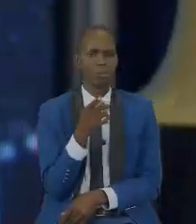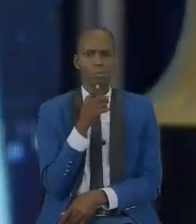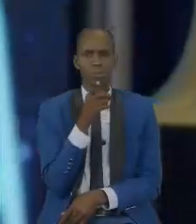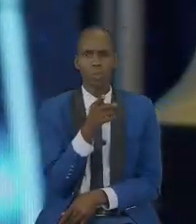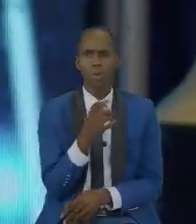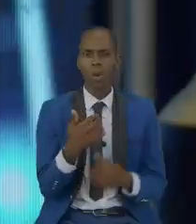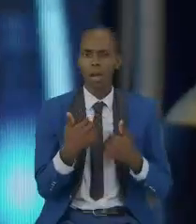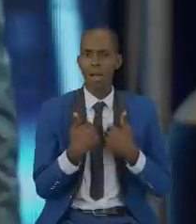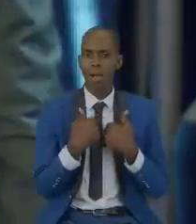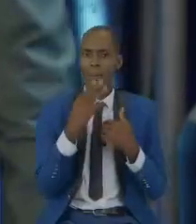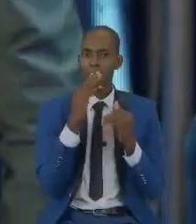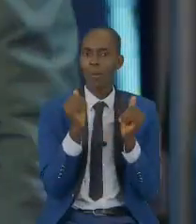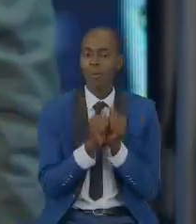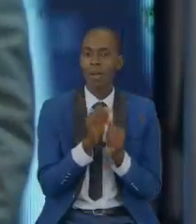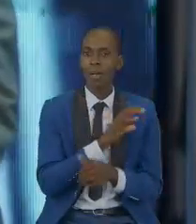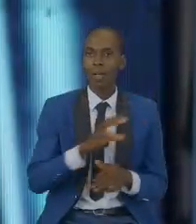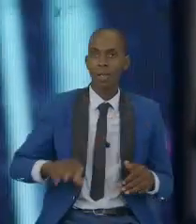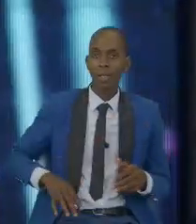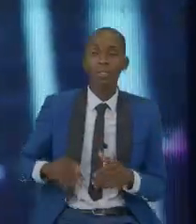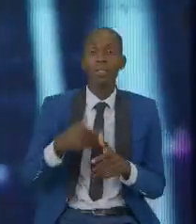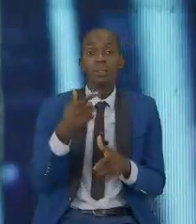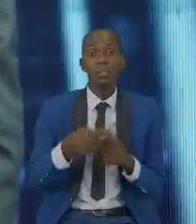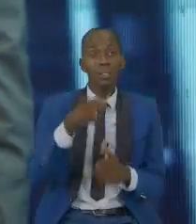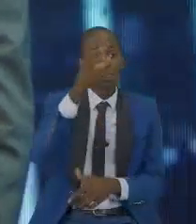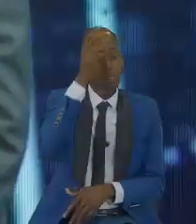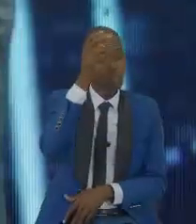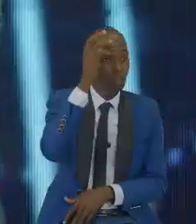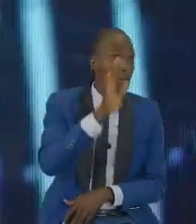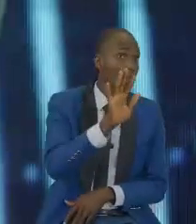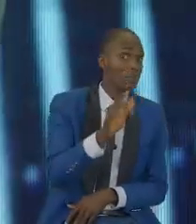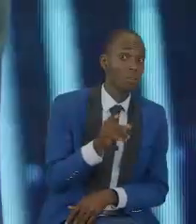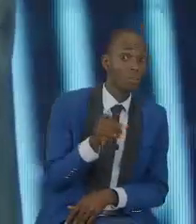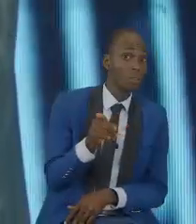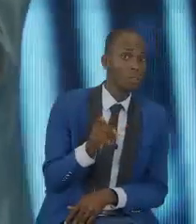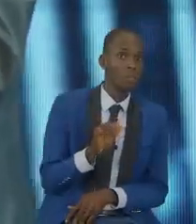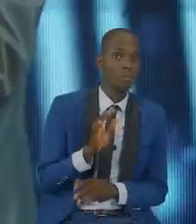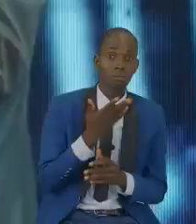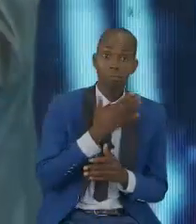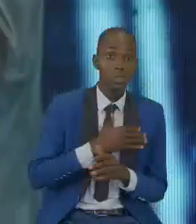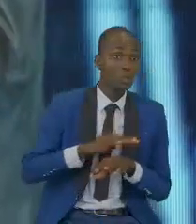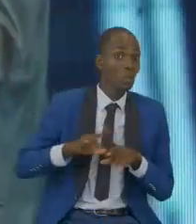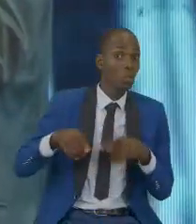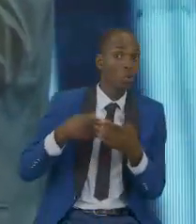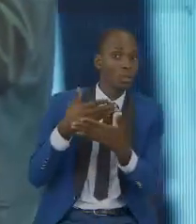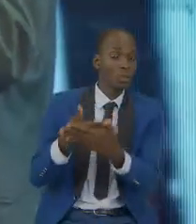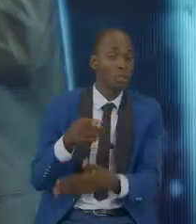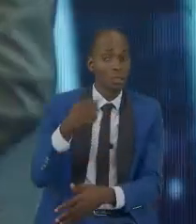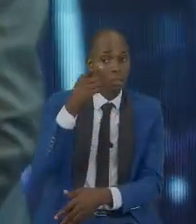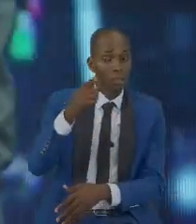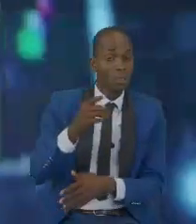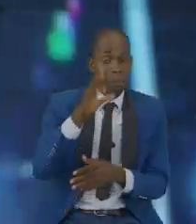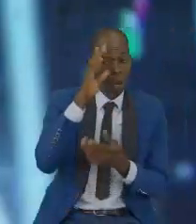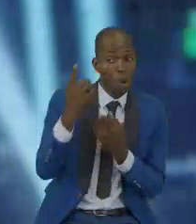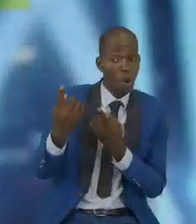with Christ. He will command all his demons, that man is coming, clear out of the way.